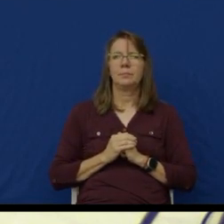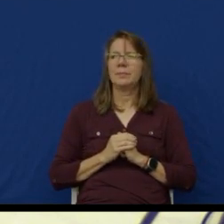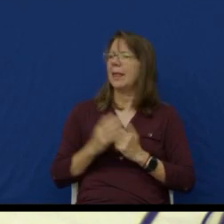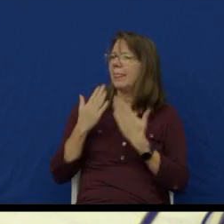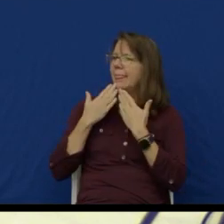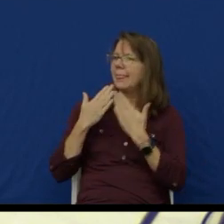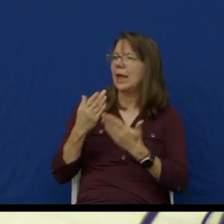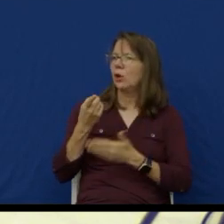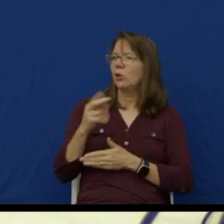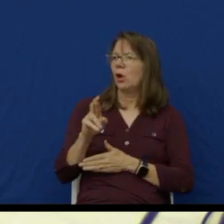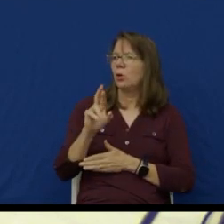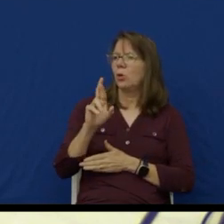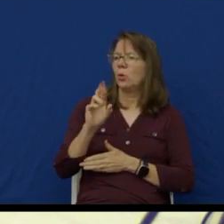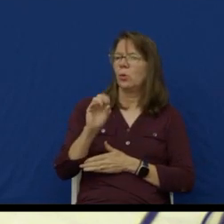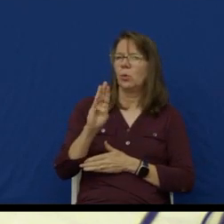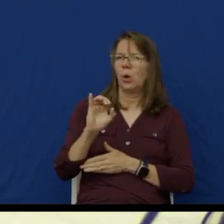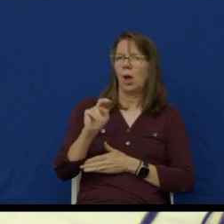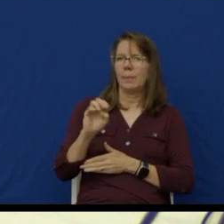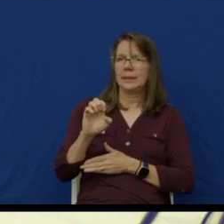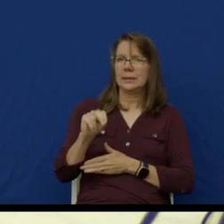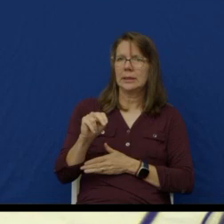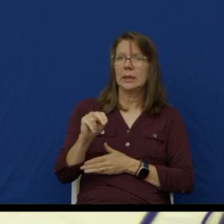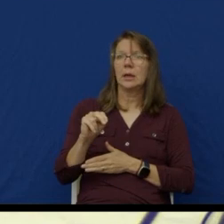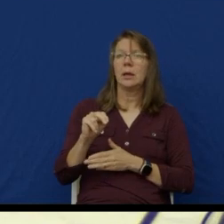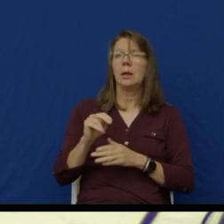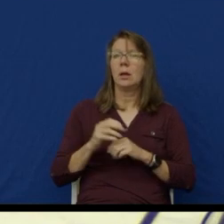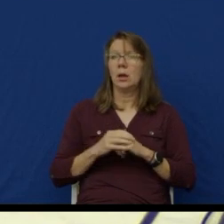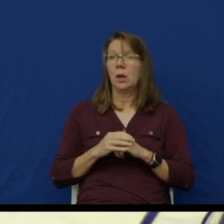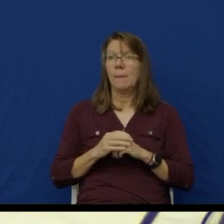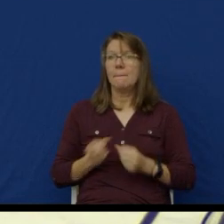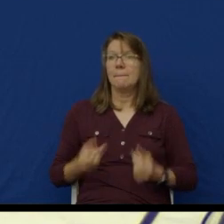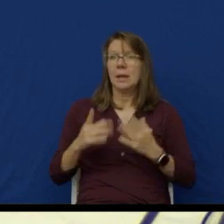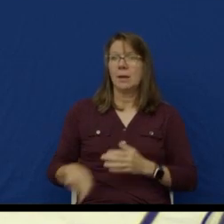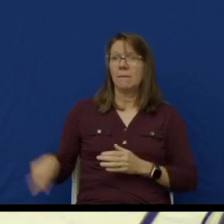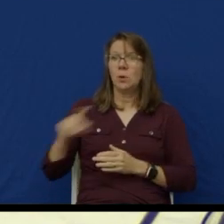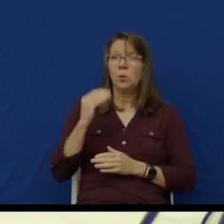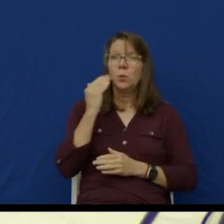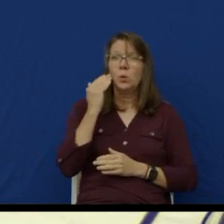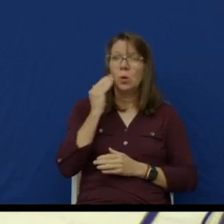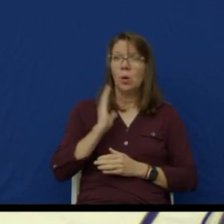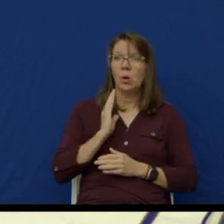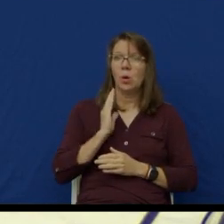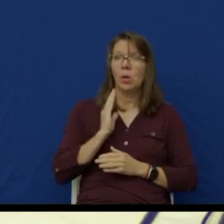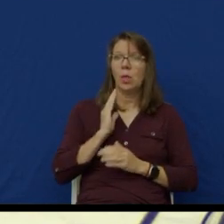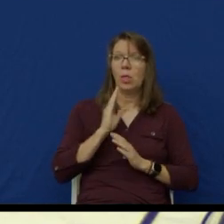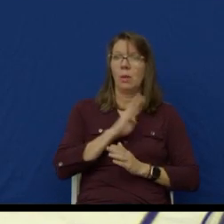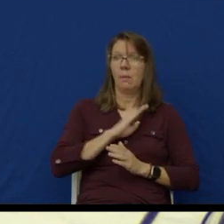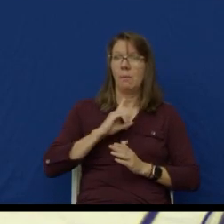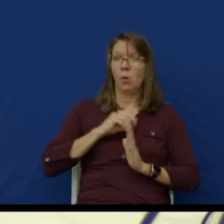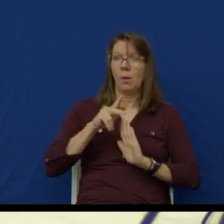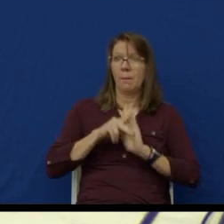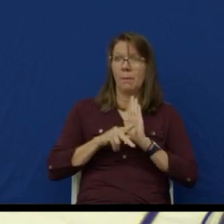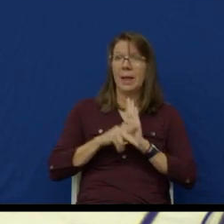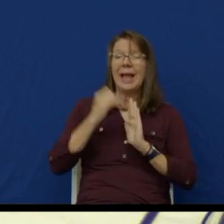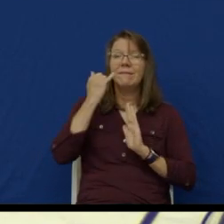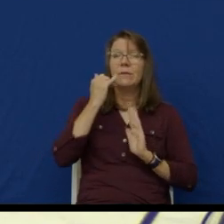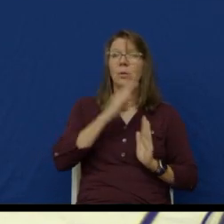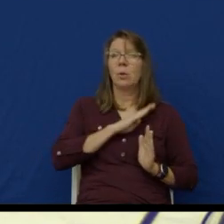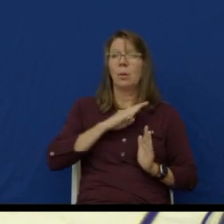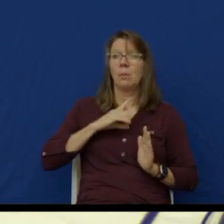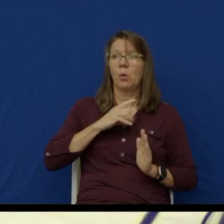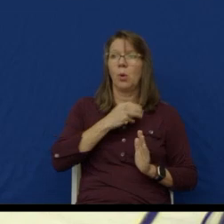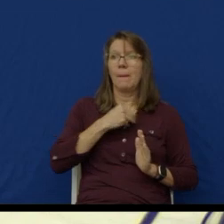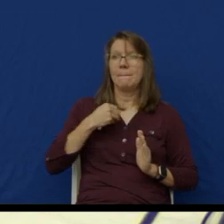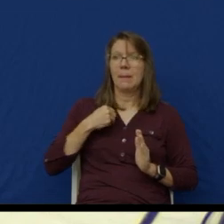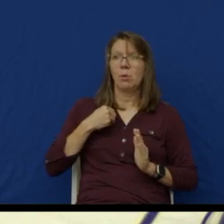Dr. Robinson, good morning. Board members, as many of you know, the board's policies require that when a board member engages in outside